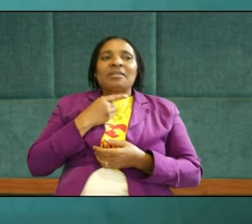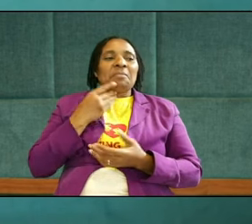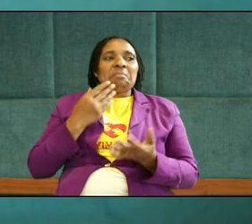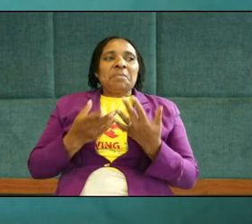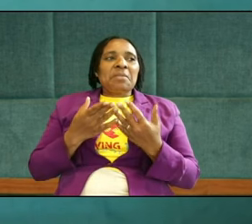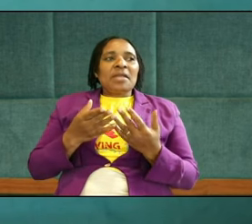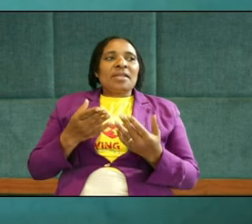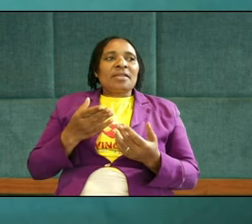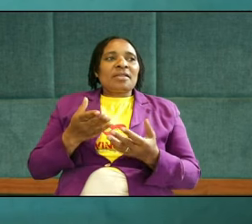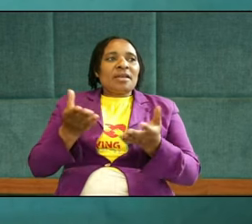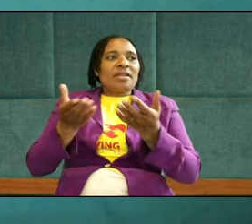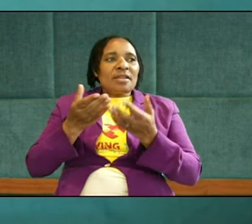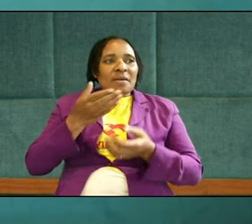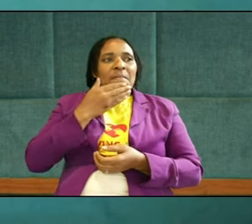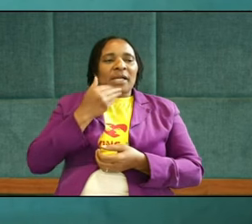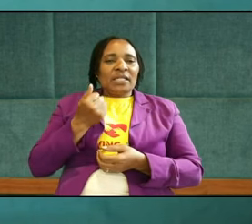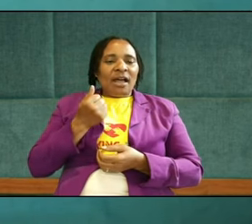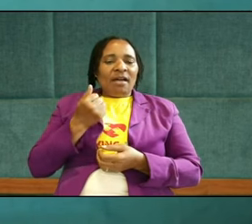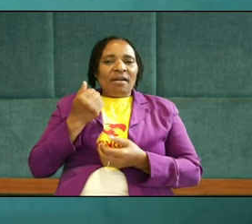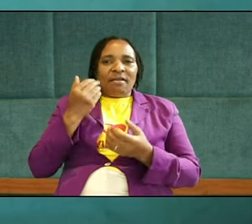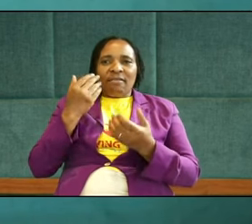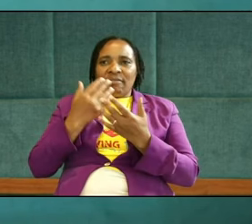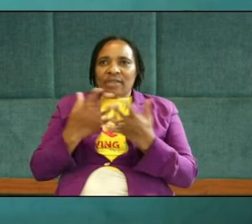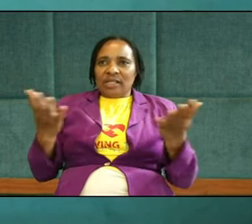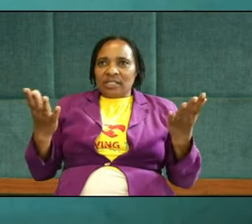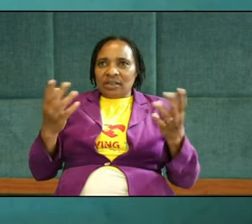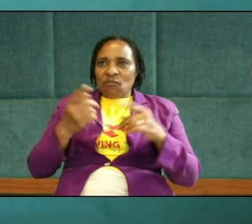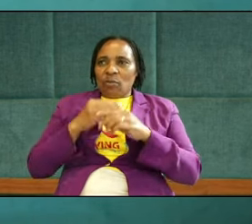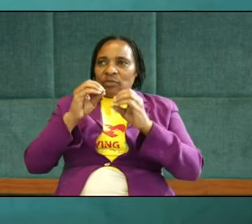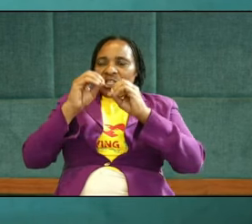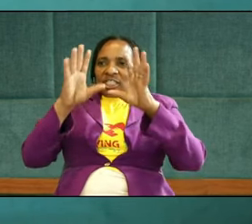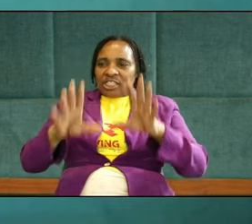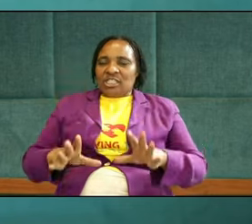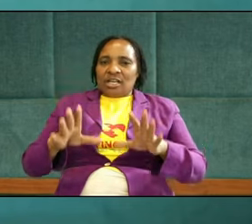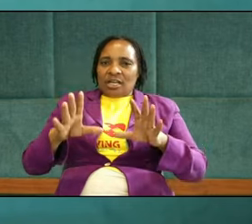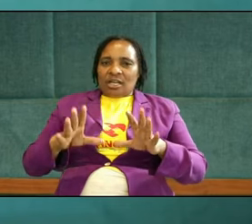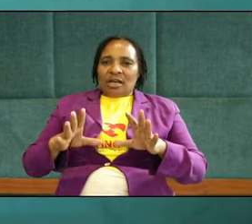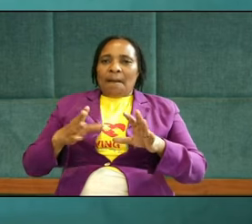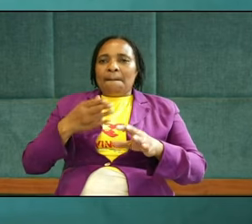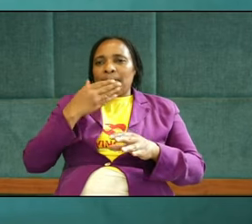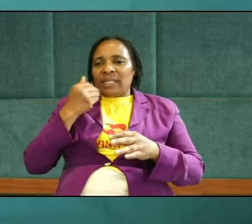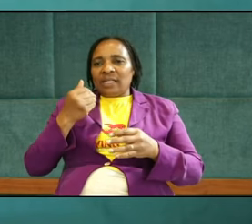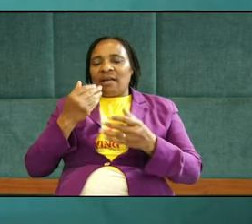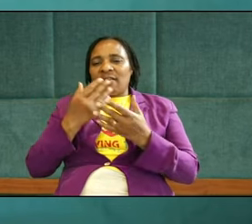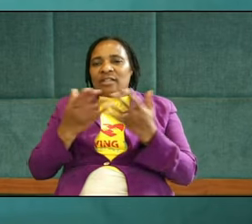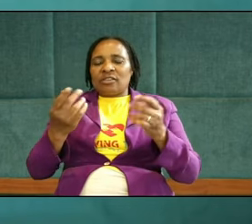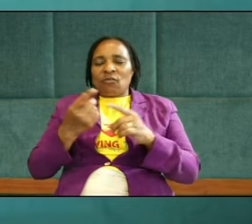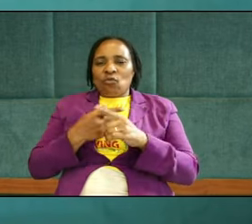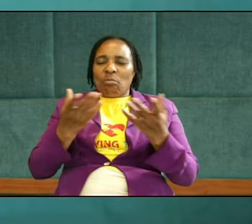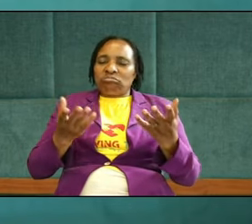maybe they need better facilities from their teacher, better